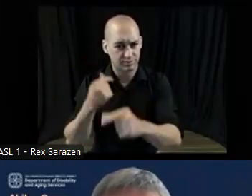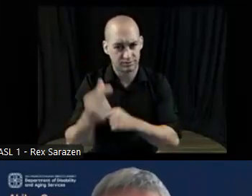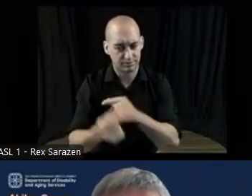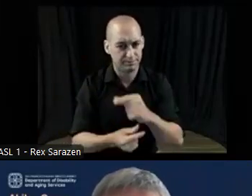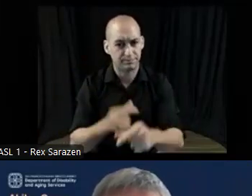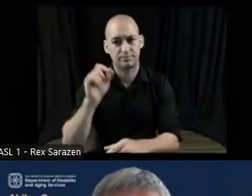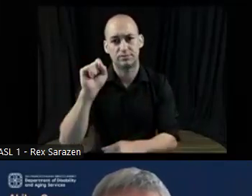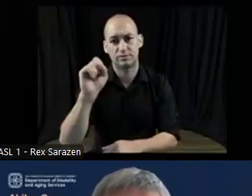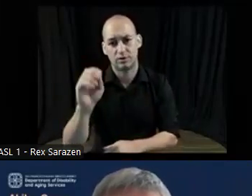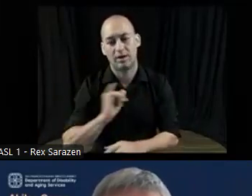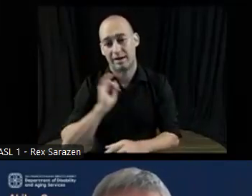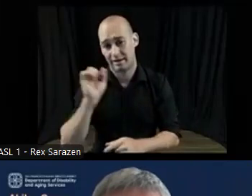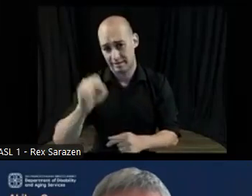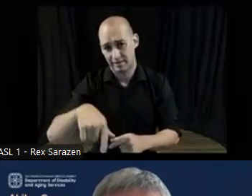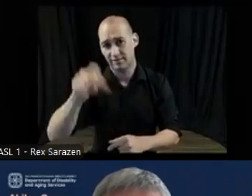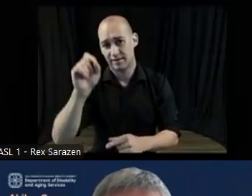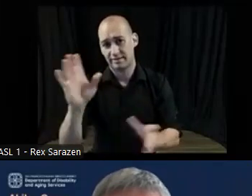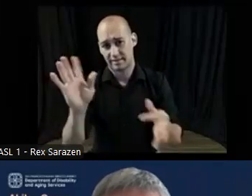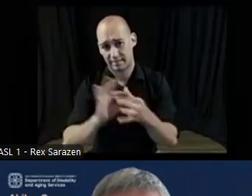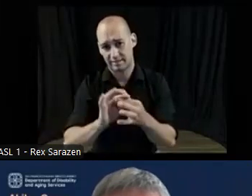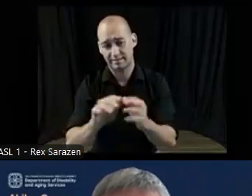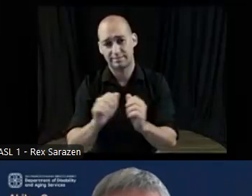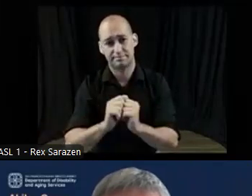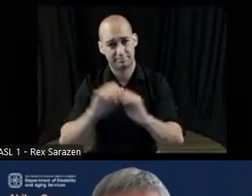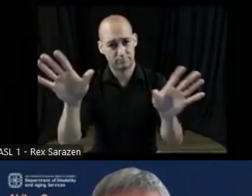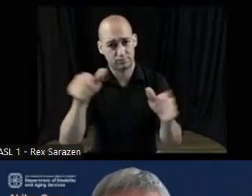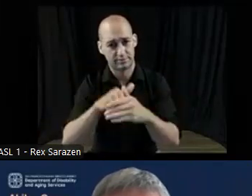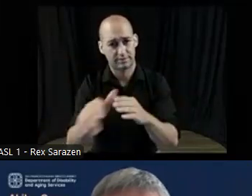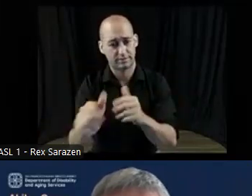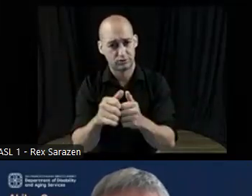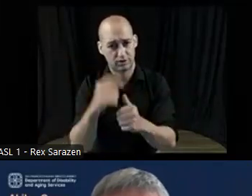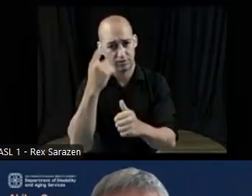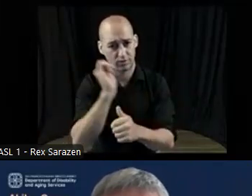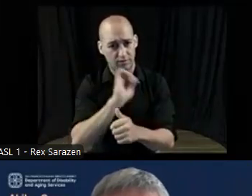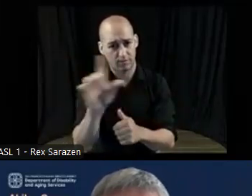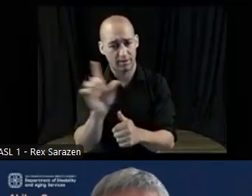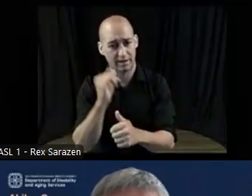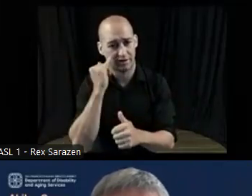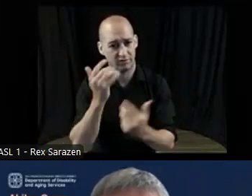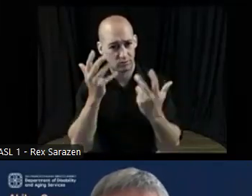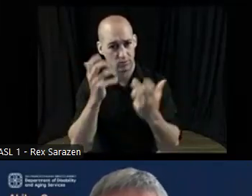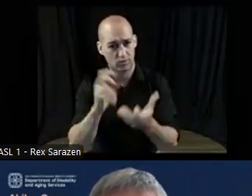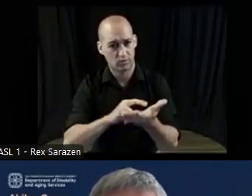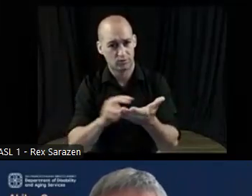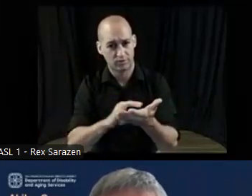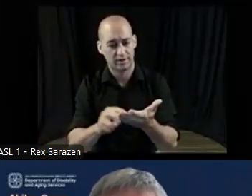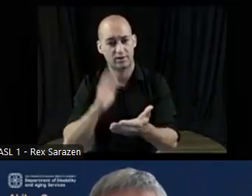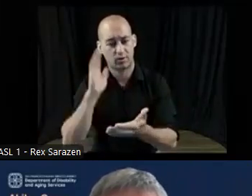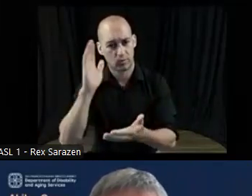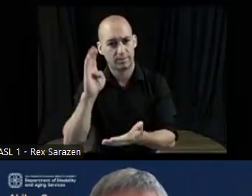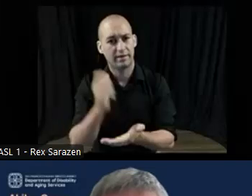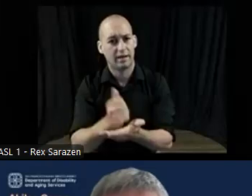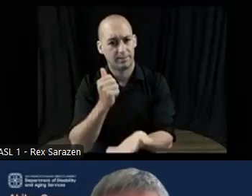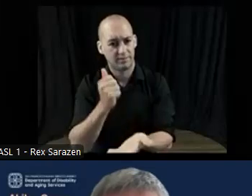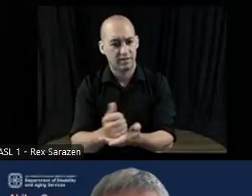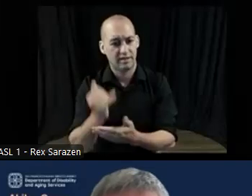can find the link and put it out in the chat for everyone if you'd like to read it. I think it would be helpful even if you're not a